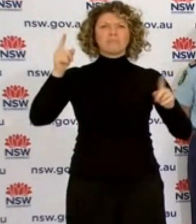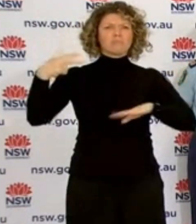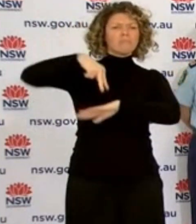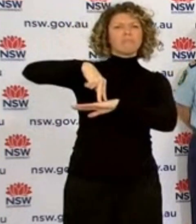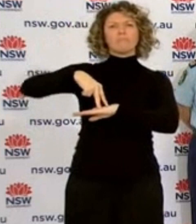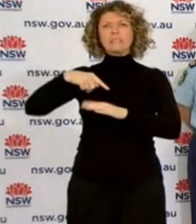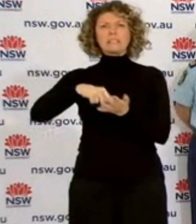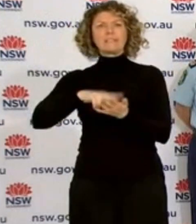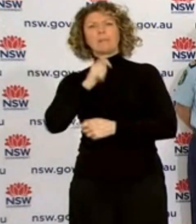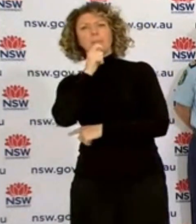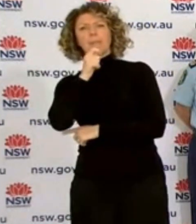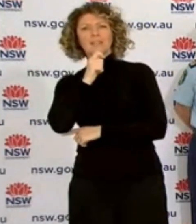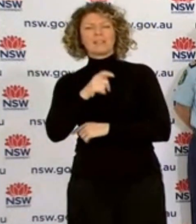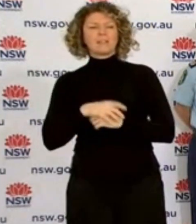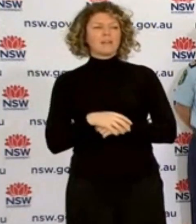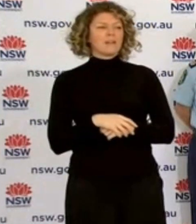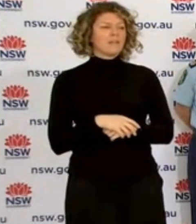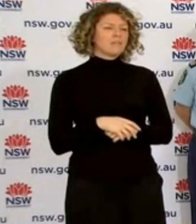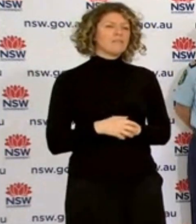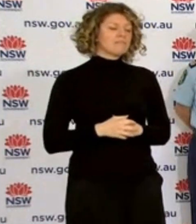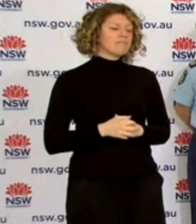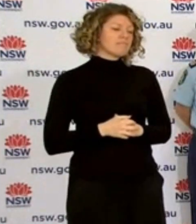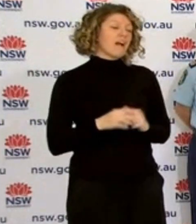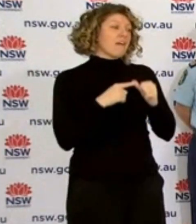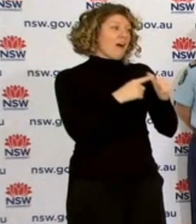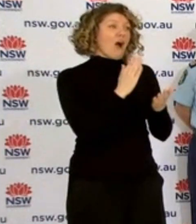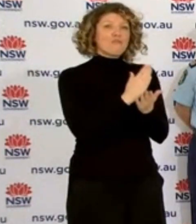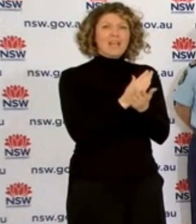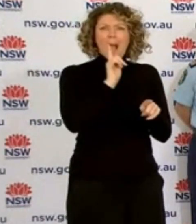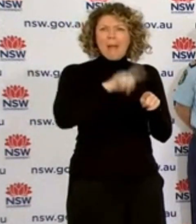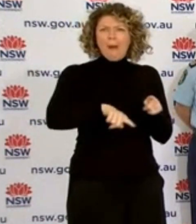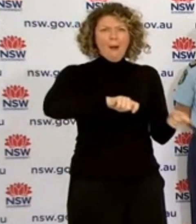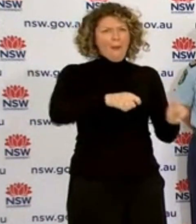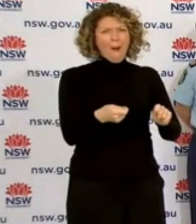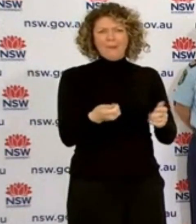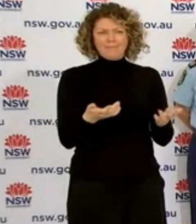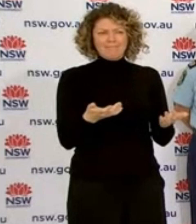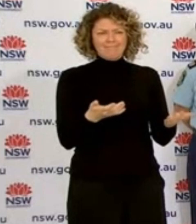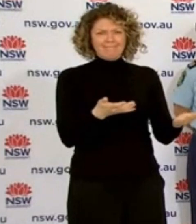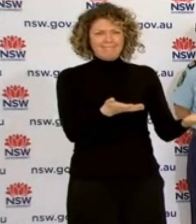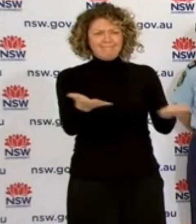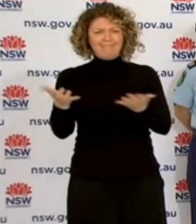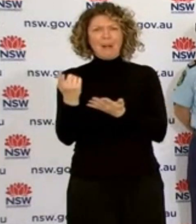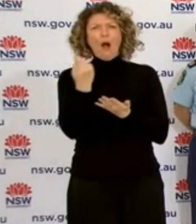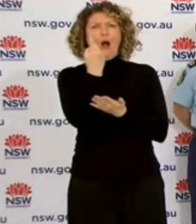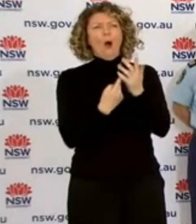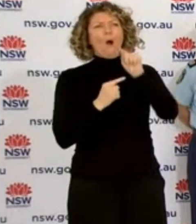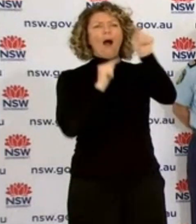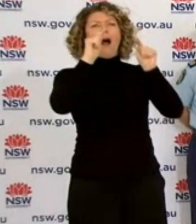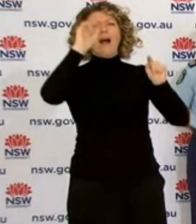To be frank, by yesterday, most of the state was in lockdown already. It was just a few local government areas in rural and regional